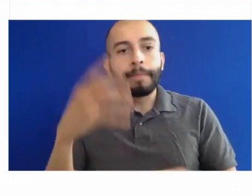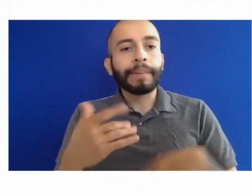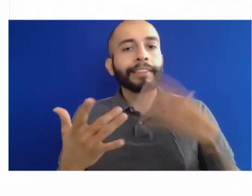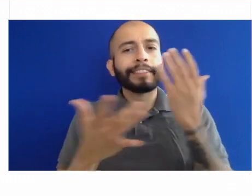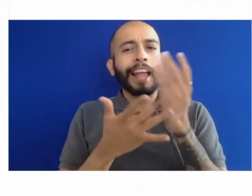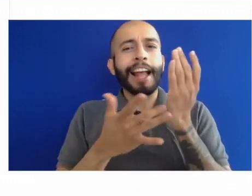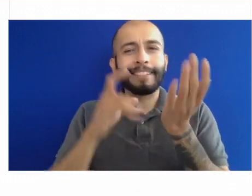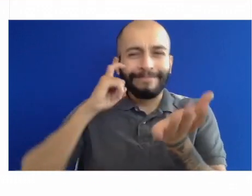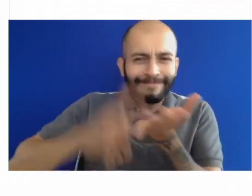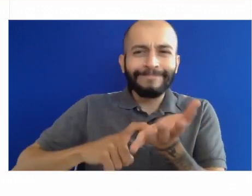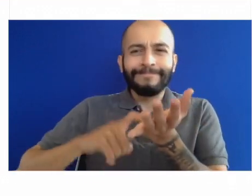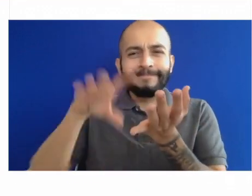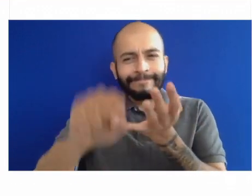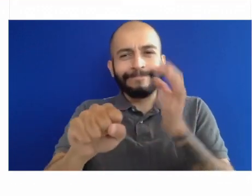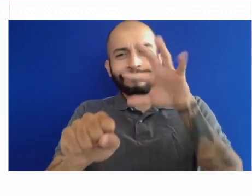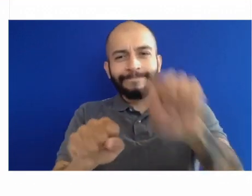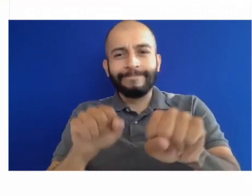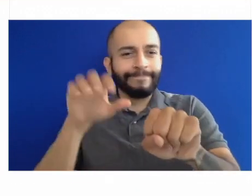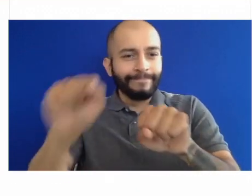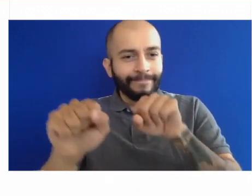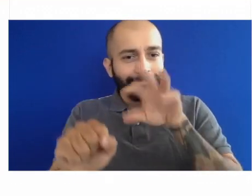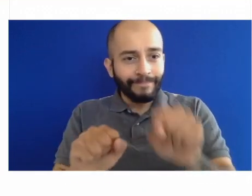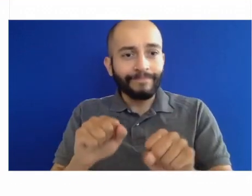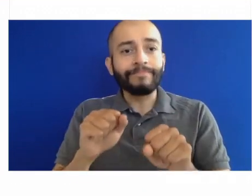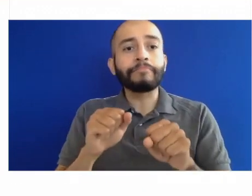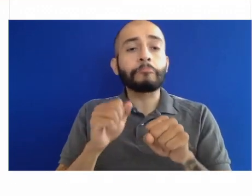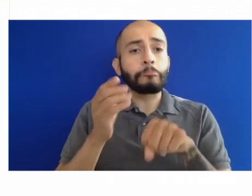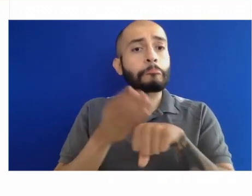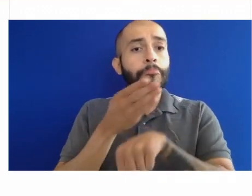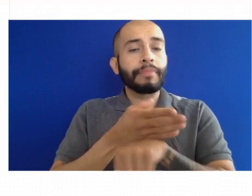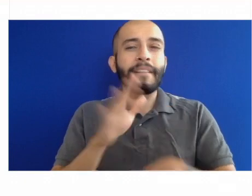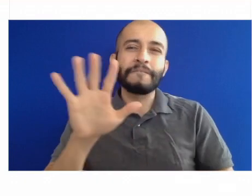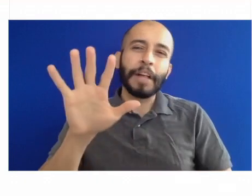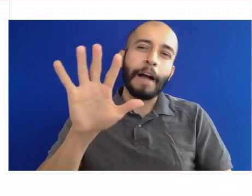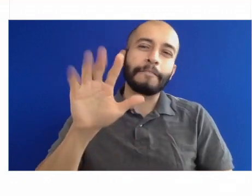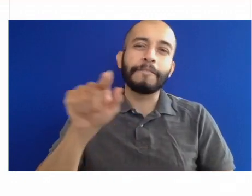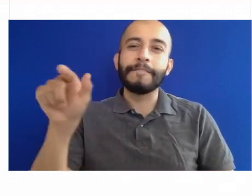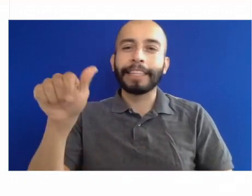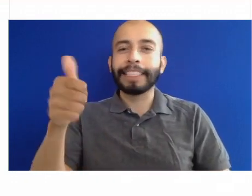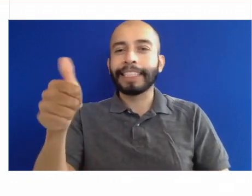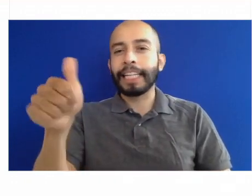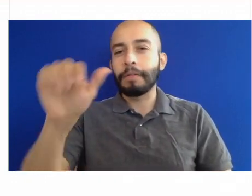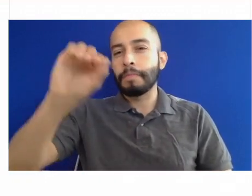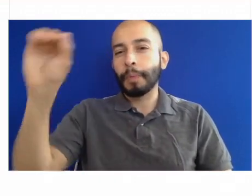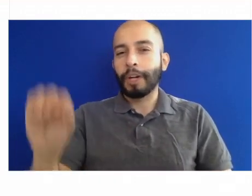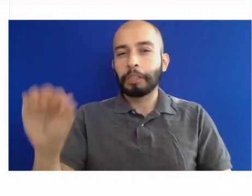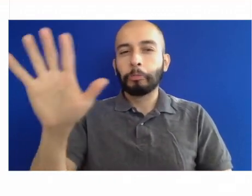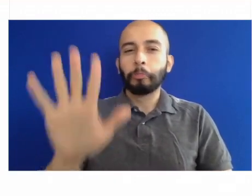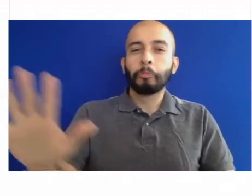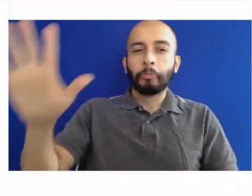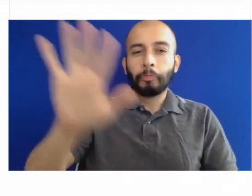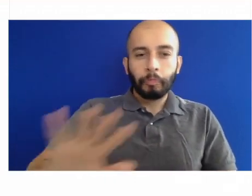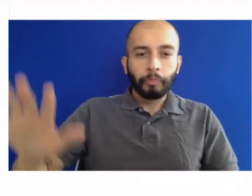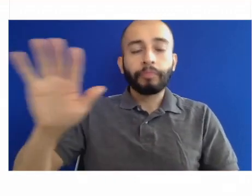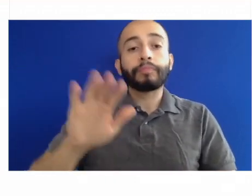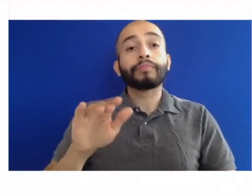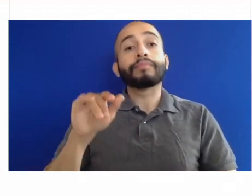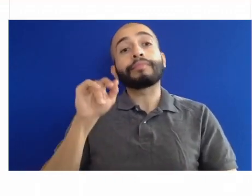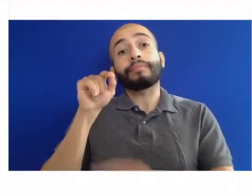how noisy that environment is. And within the context of vaccine misinformation, Rachel Pilch-Loeb,